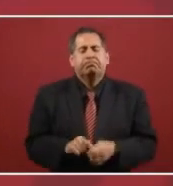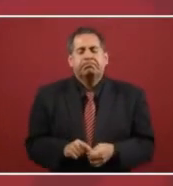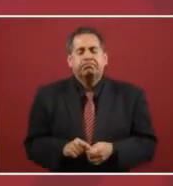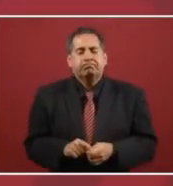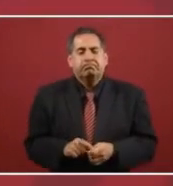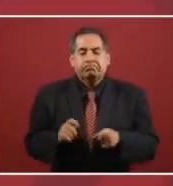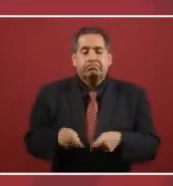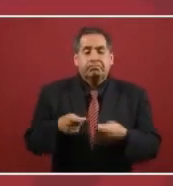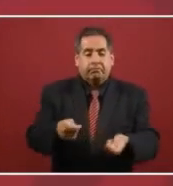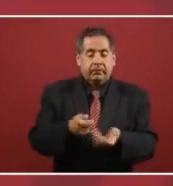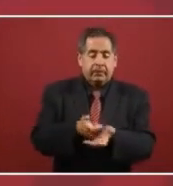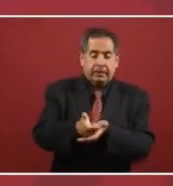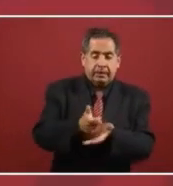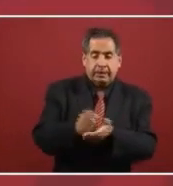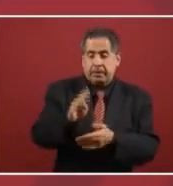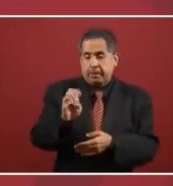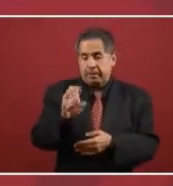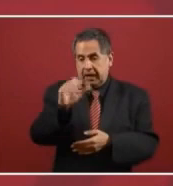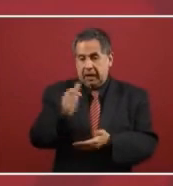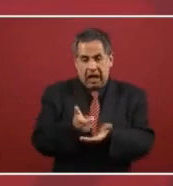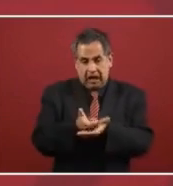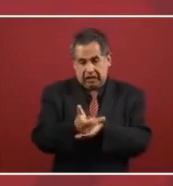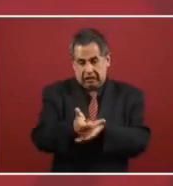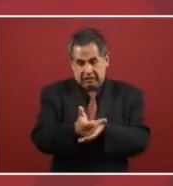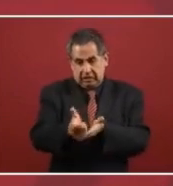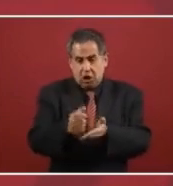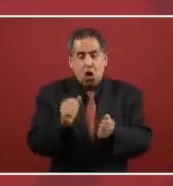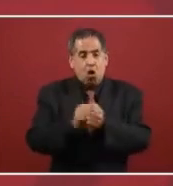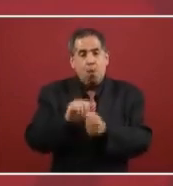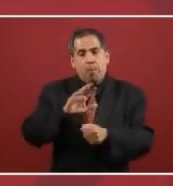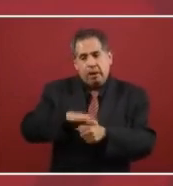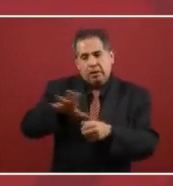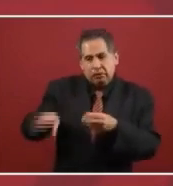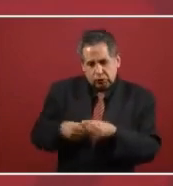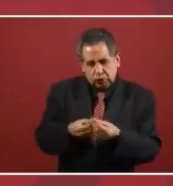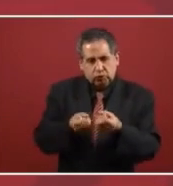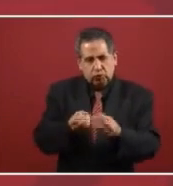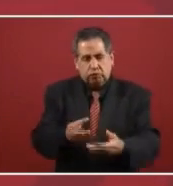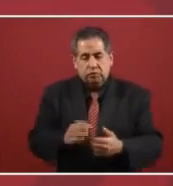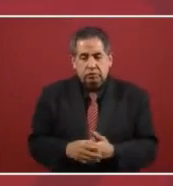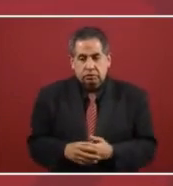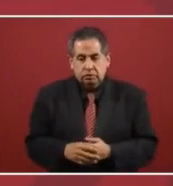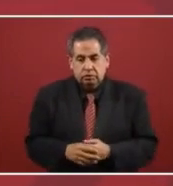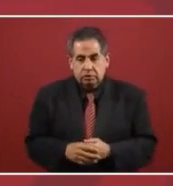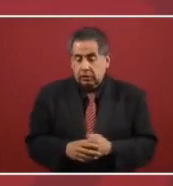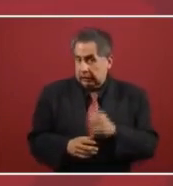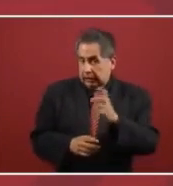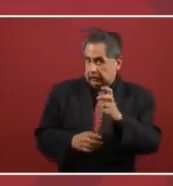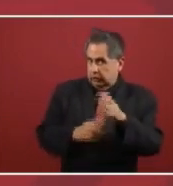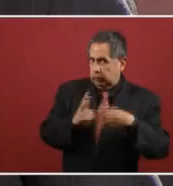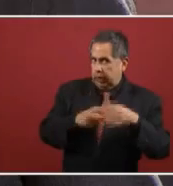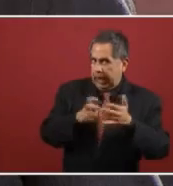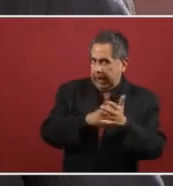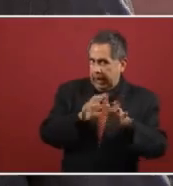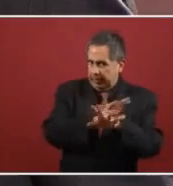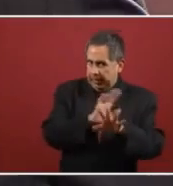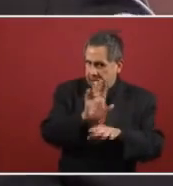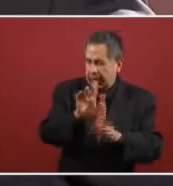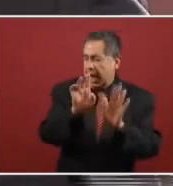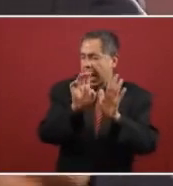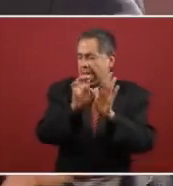receives a grant and some other stimulus. So then they say, we're going to correct that.